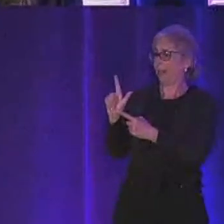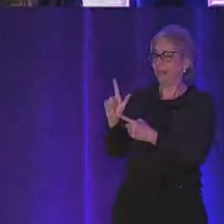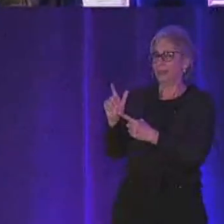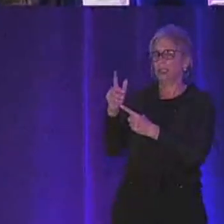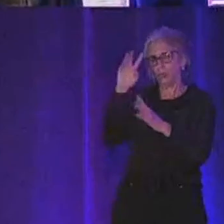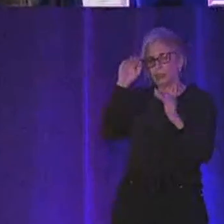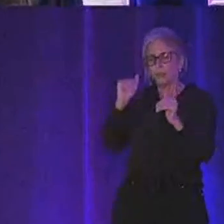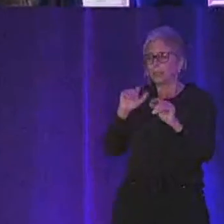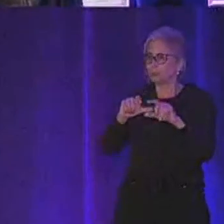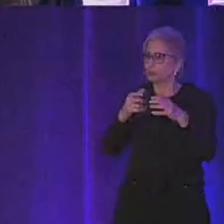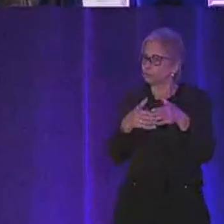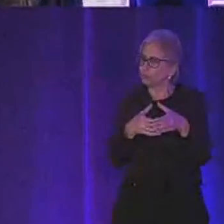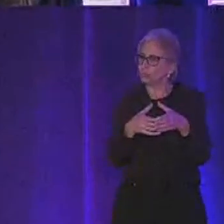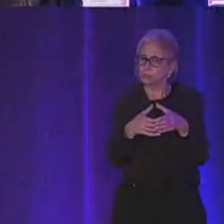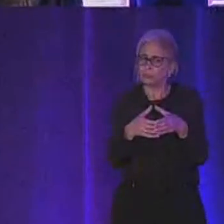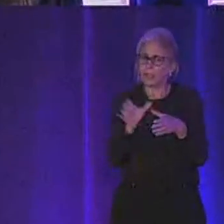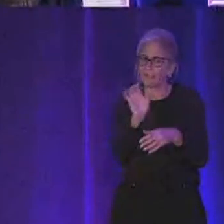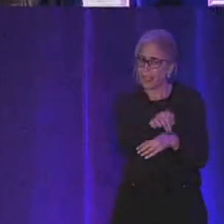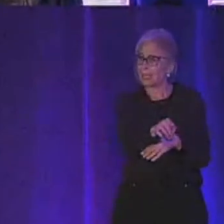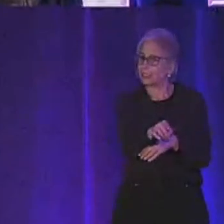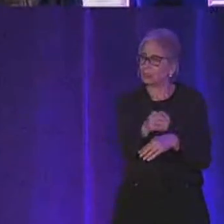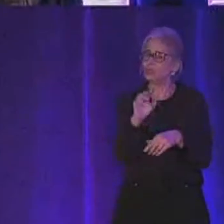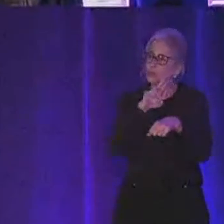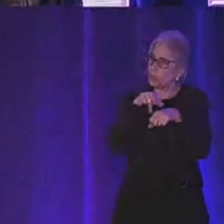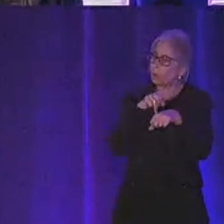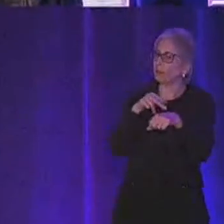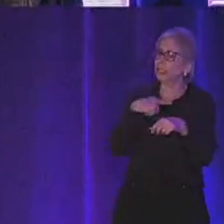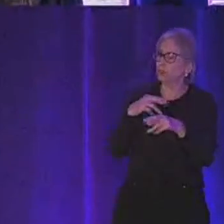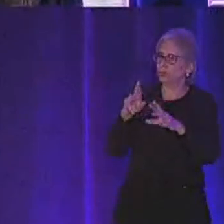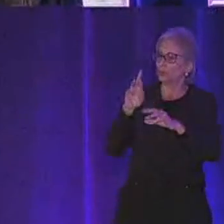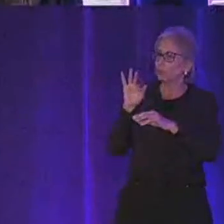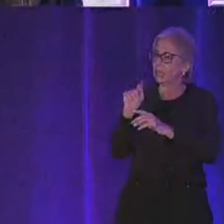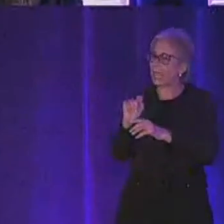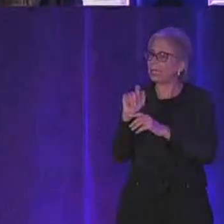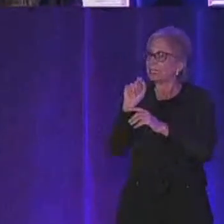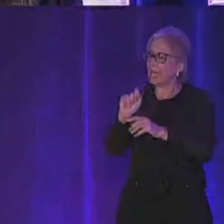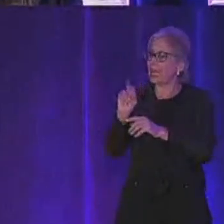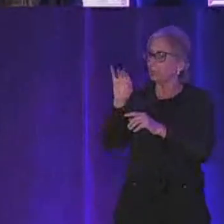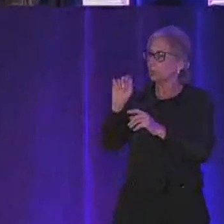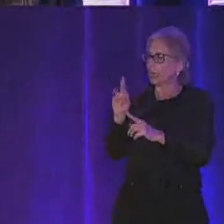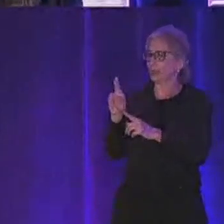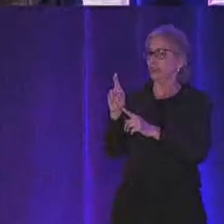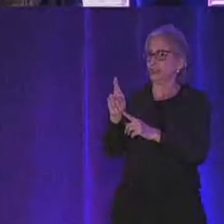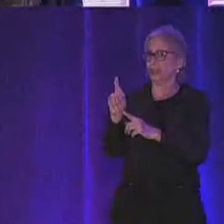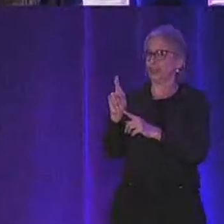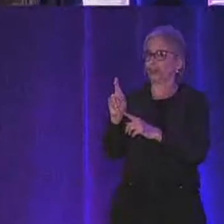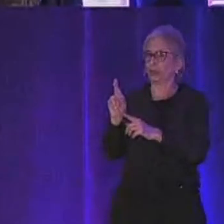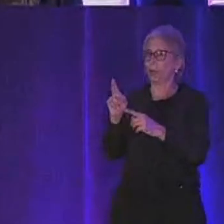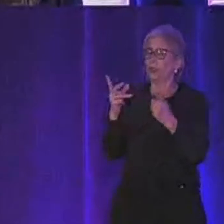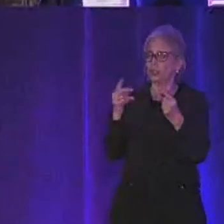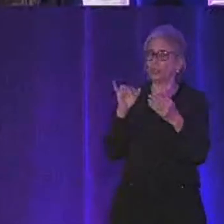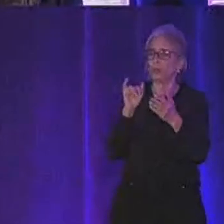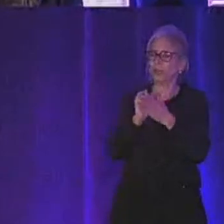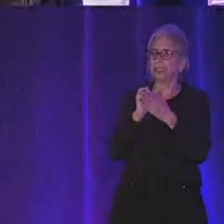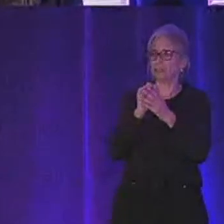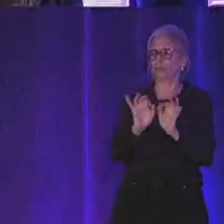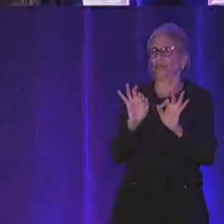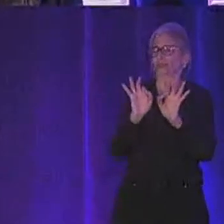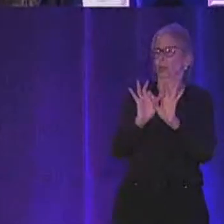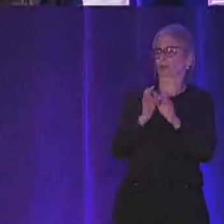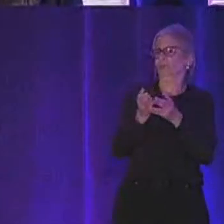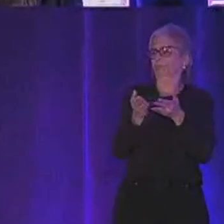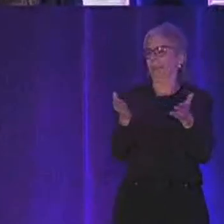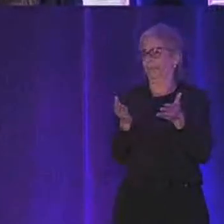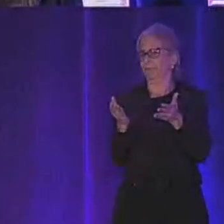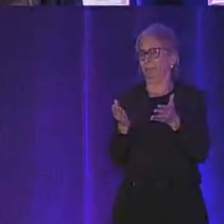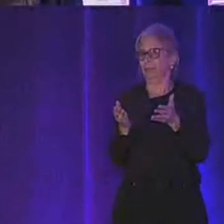like this. And here is where you'd normally like react.render. But yeah, we're going to do this, some imperative stuff. Let's just see if